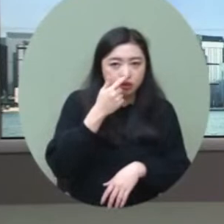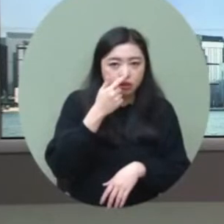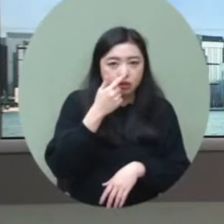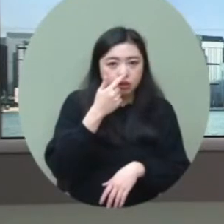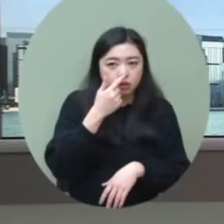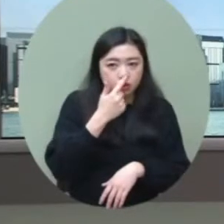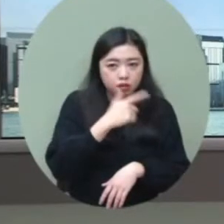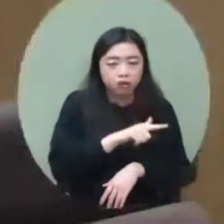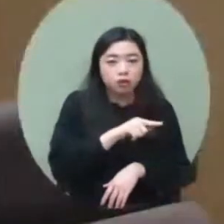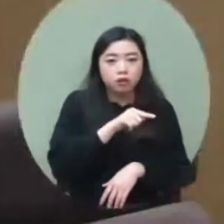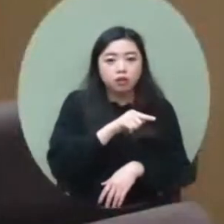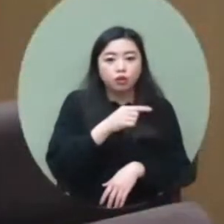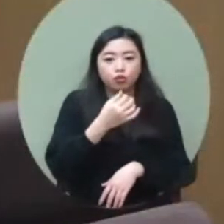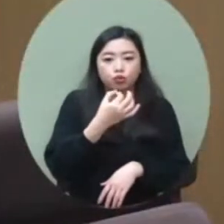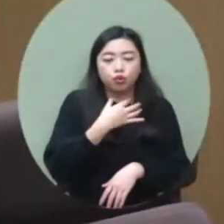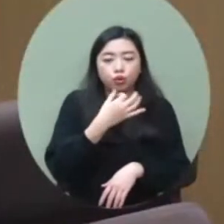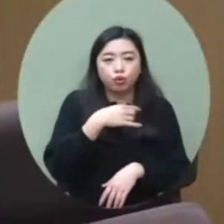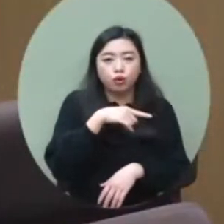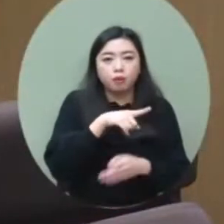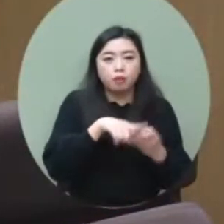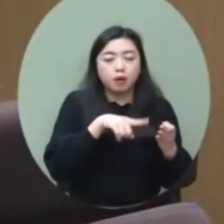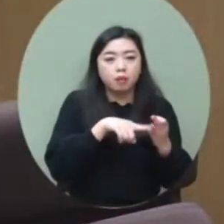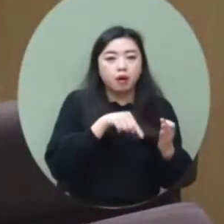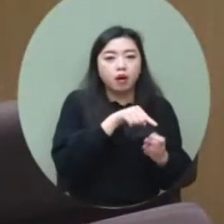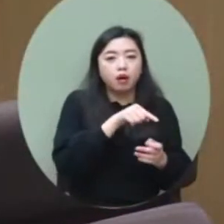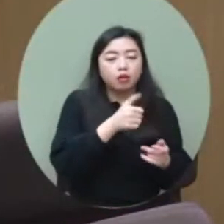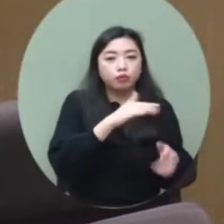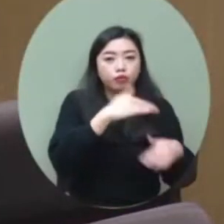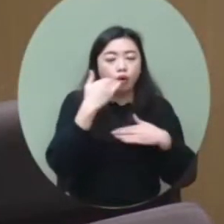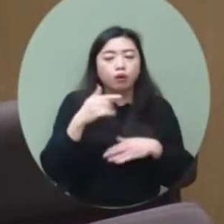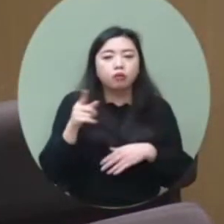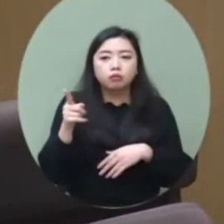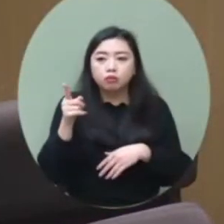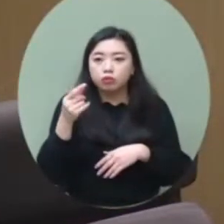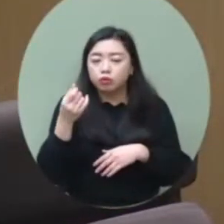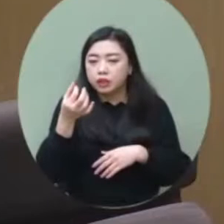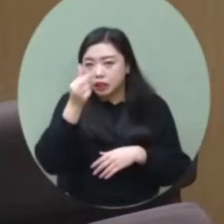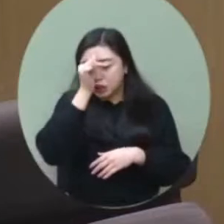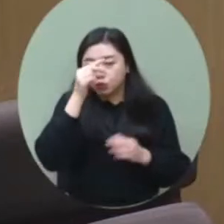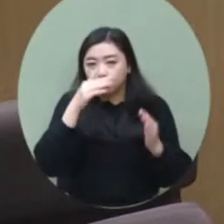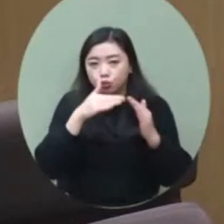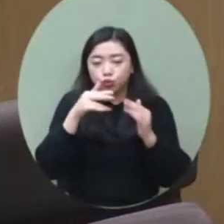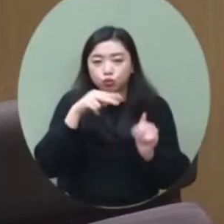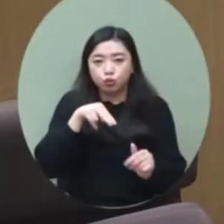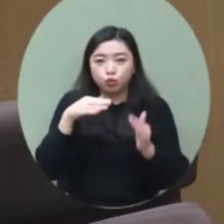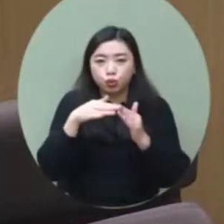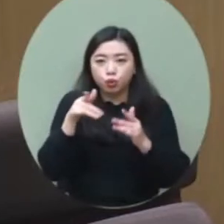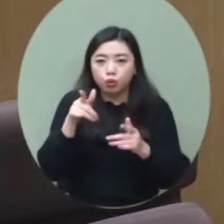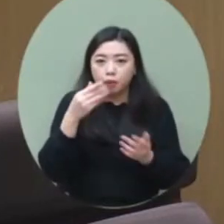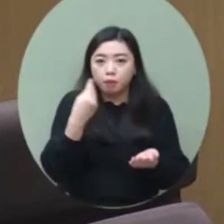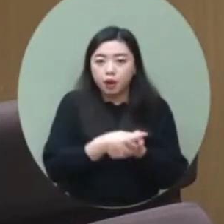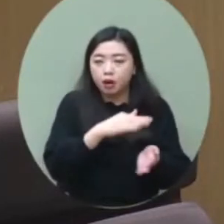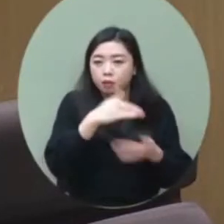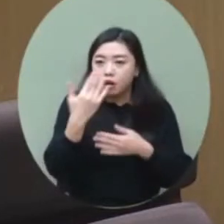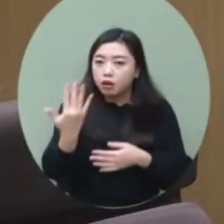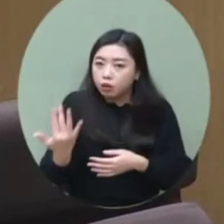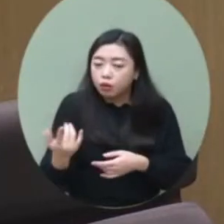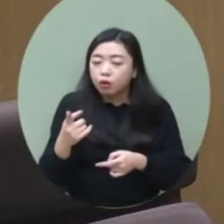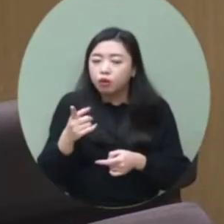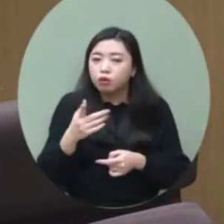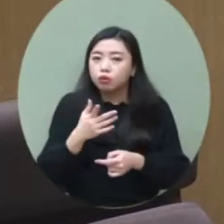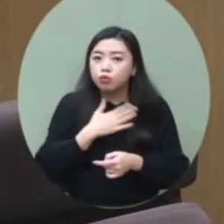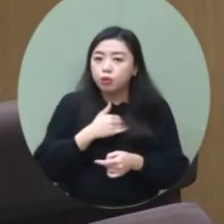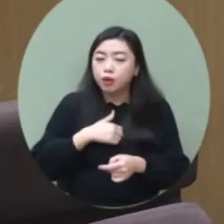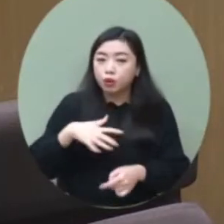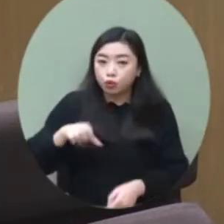the new medicine has been delivered to Hong Kong. So how many doses were procured by the